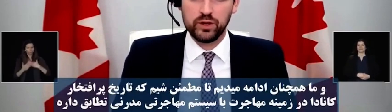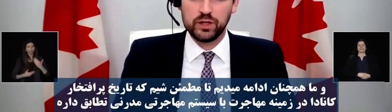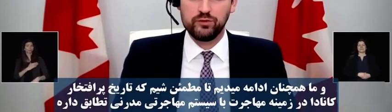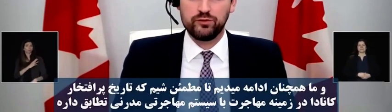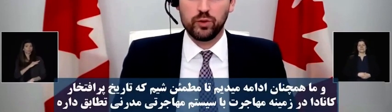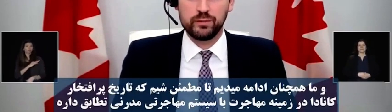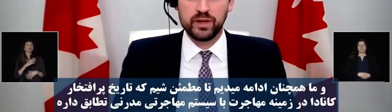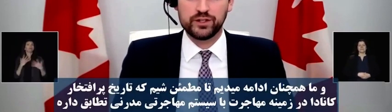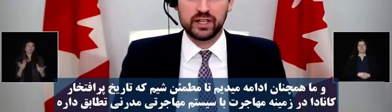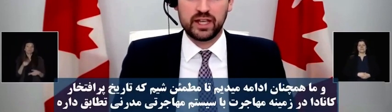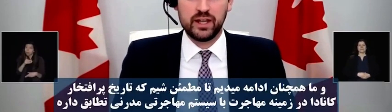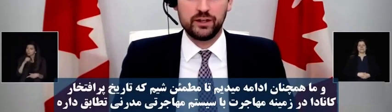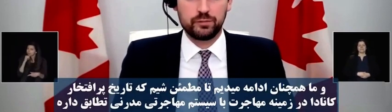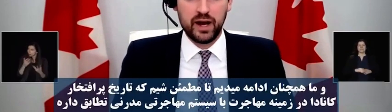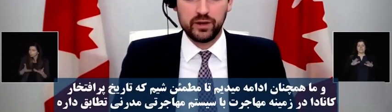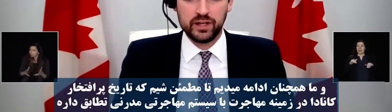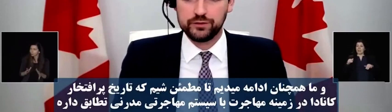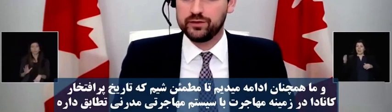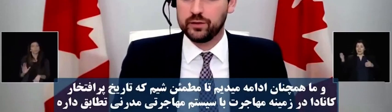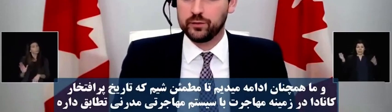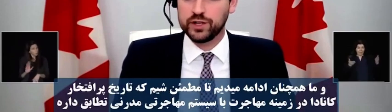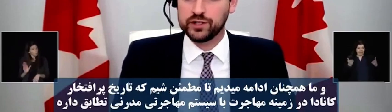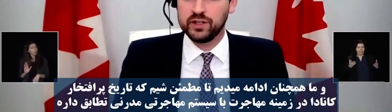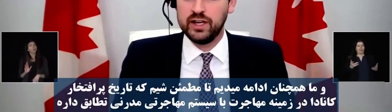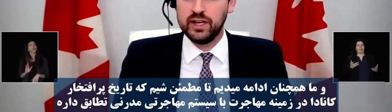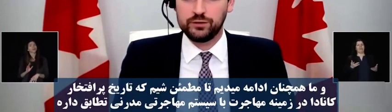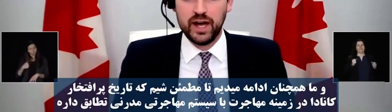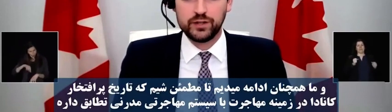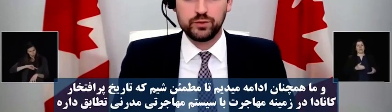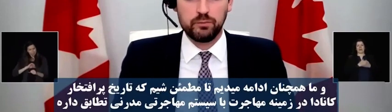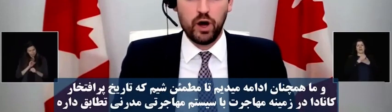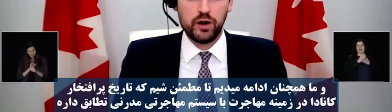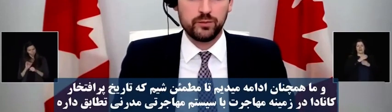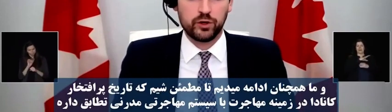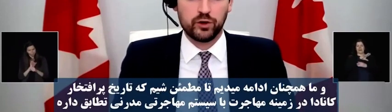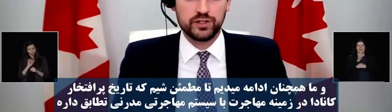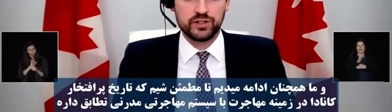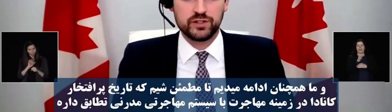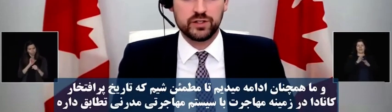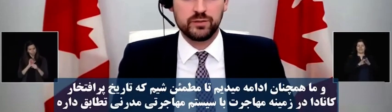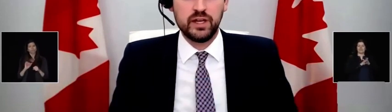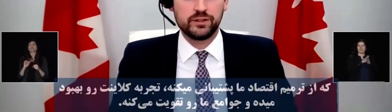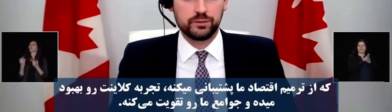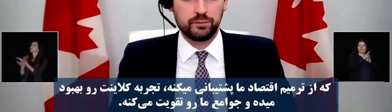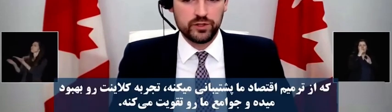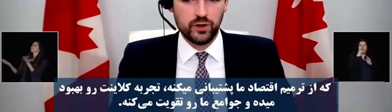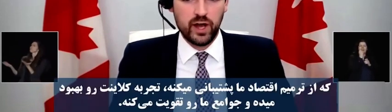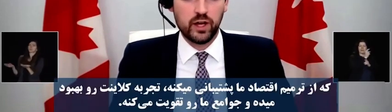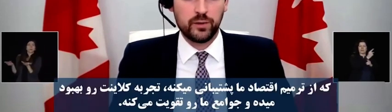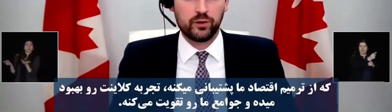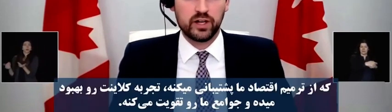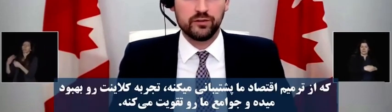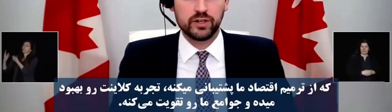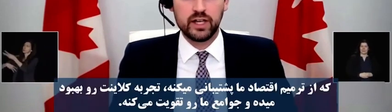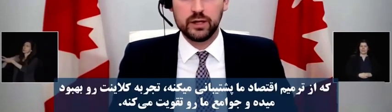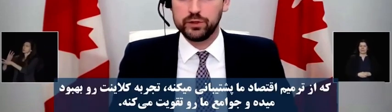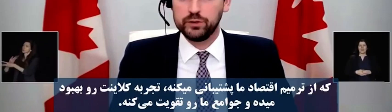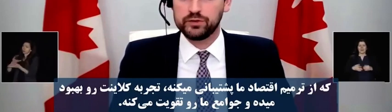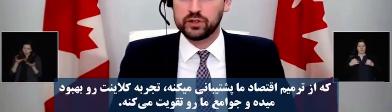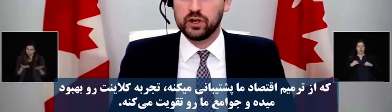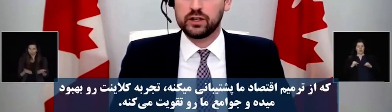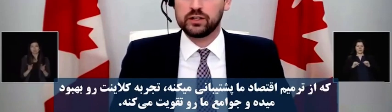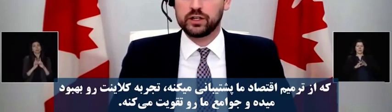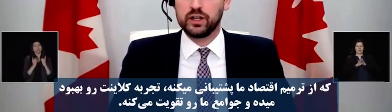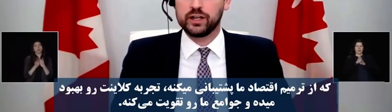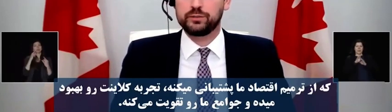and we're going to move forward to make sure that Canada's proud history of immigration is matched with a modern immigration system that supports our economic recovery,